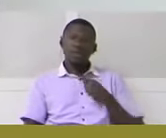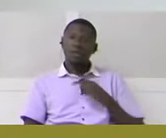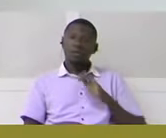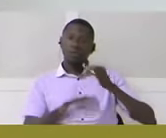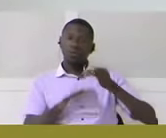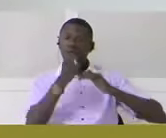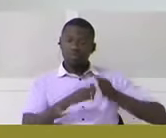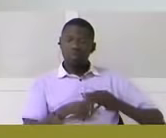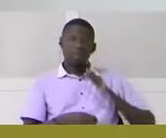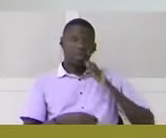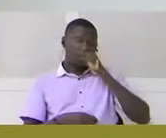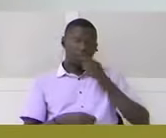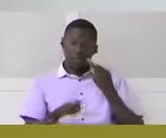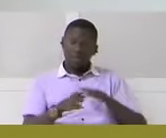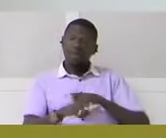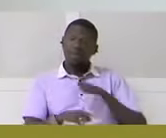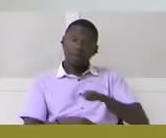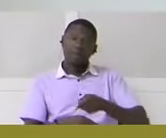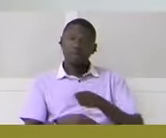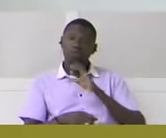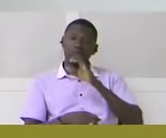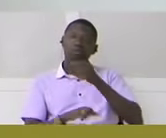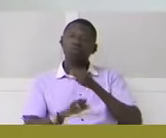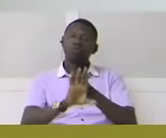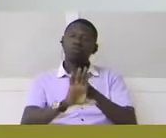this country and mi kenyol banta ning bankole mr